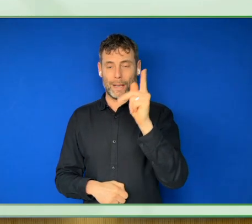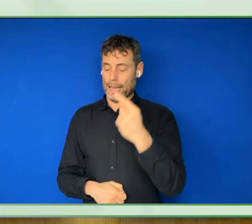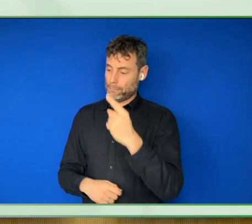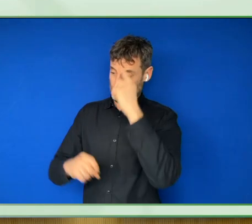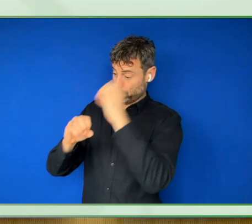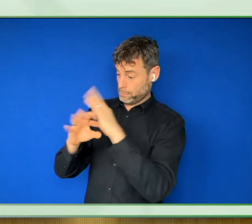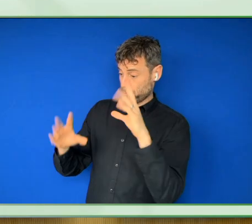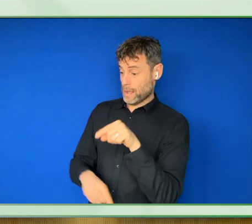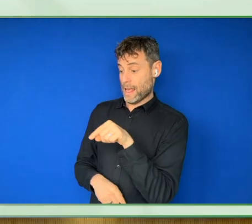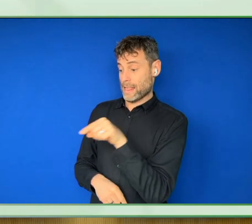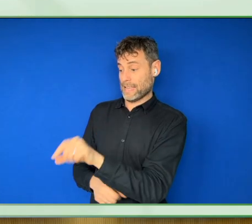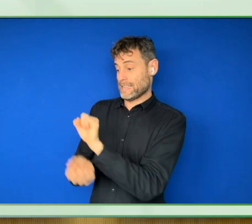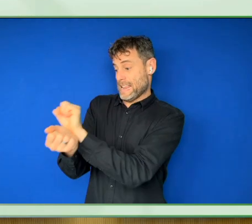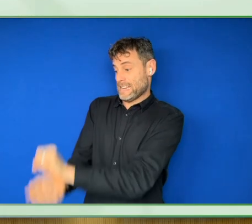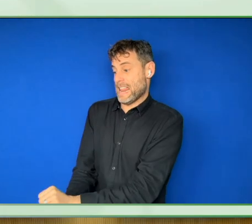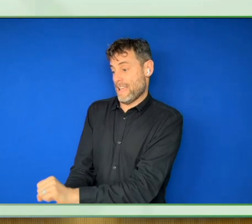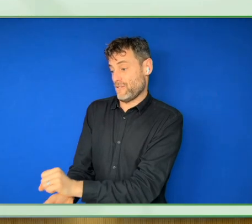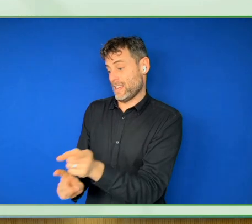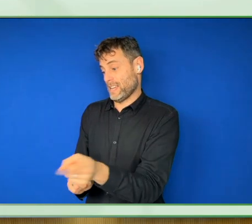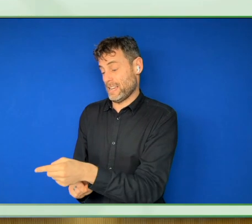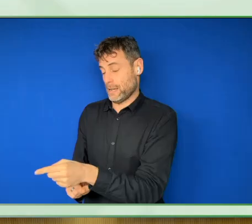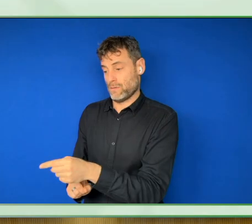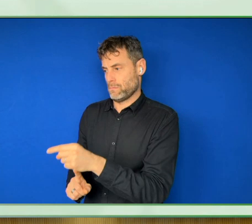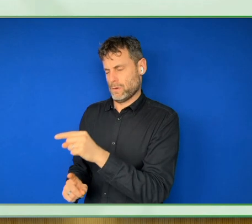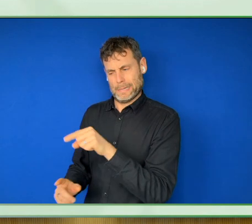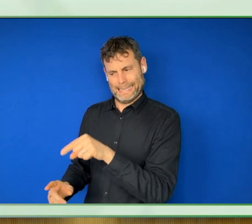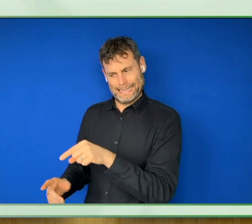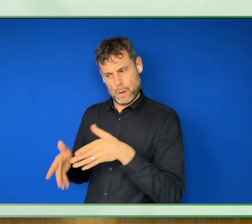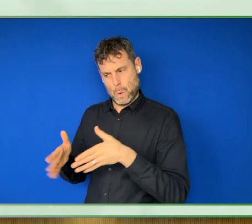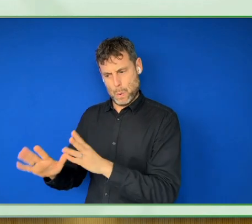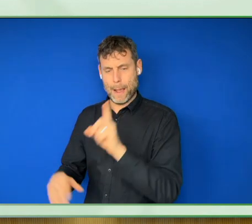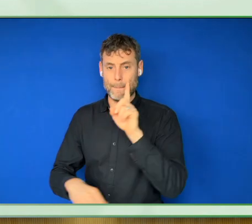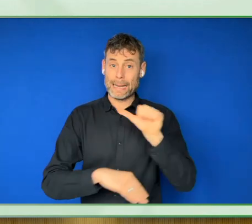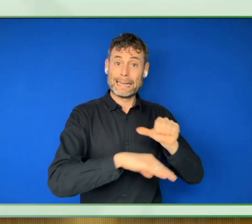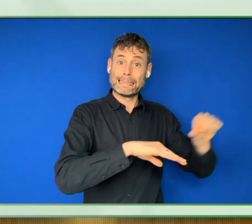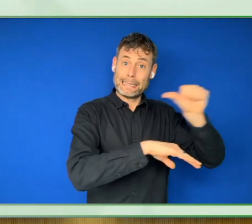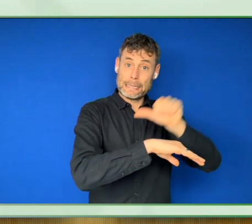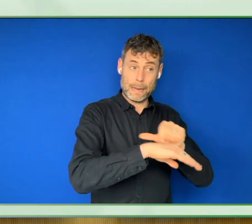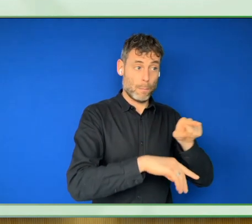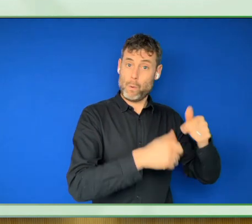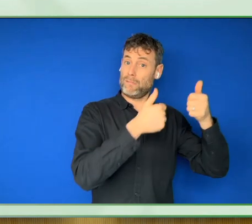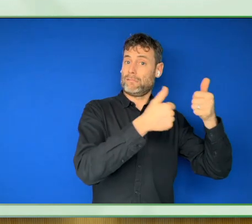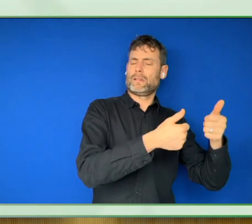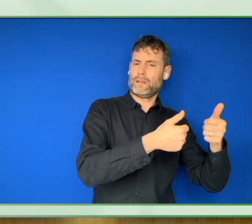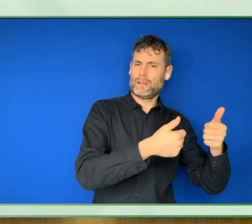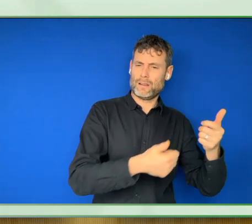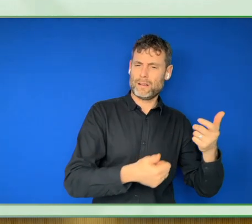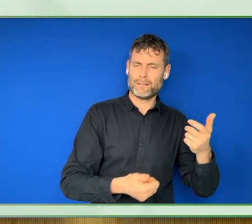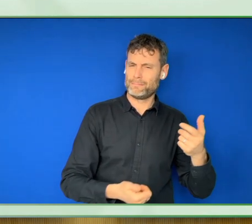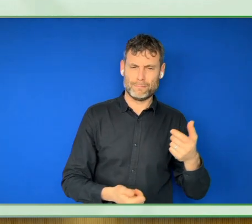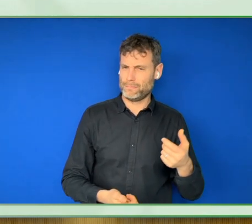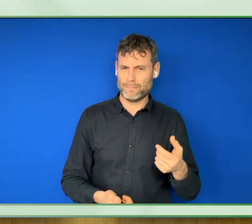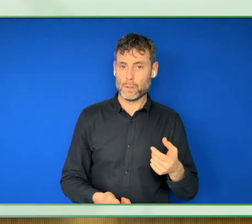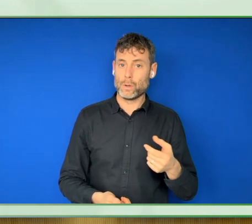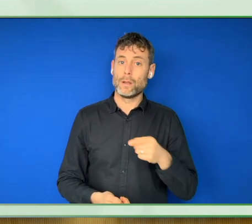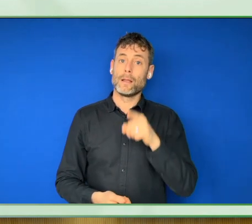Singapore. The fact that Singapore allows people to come in and be registered through a Singaporean